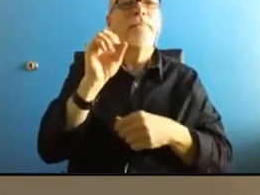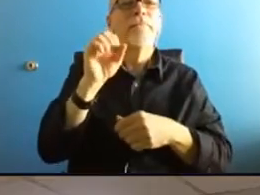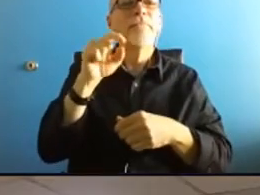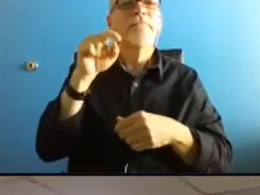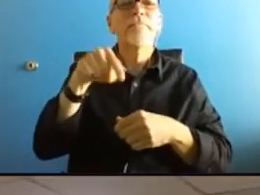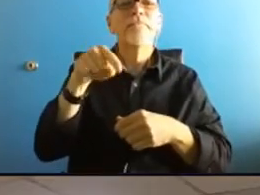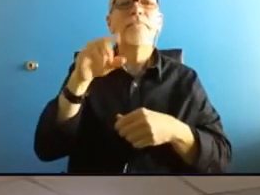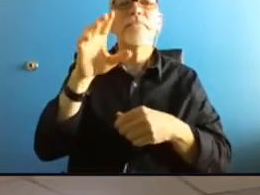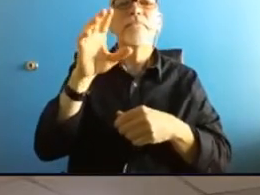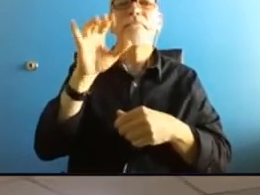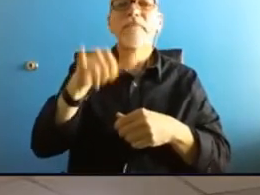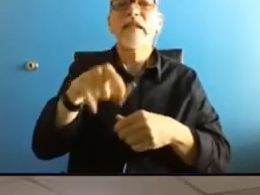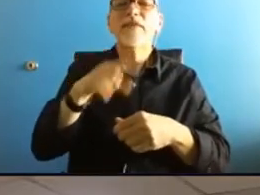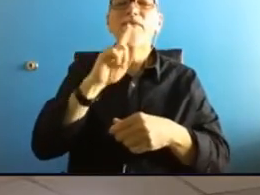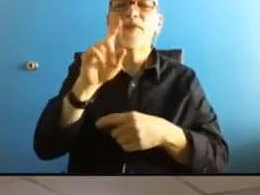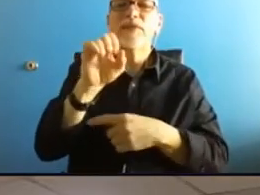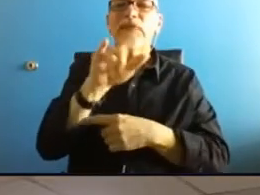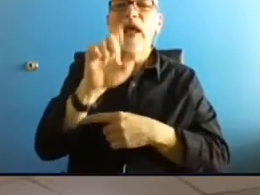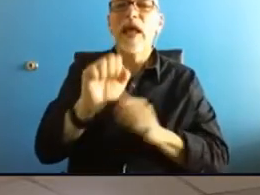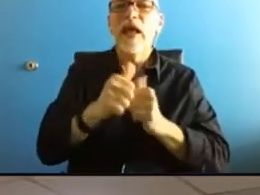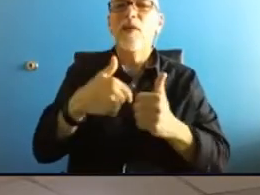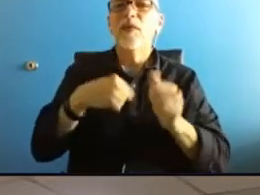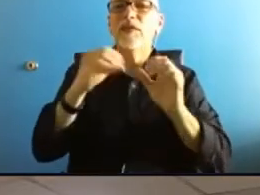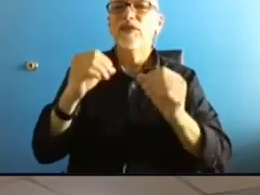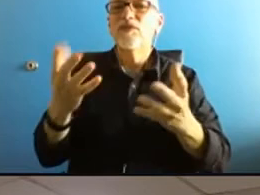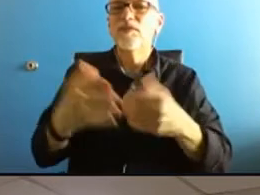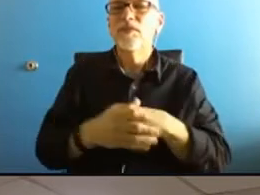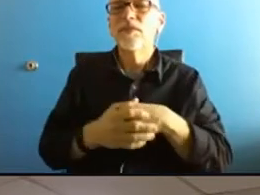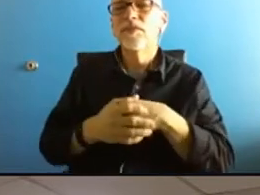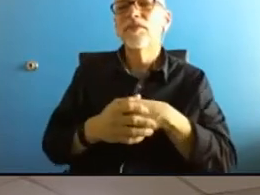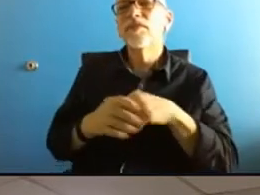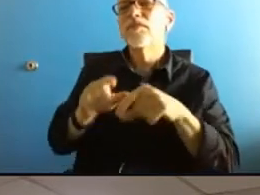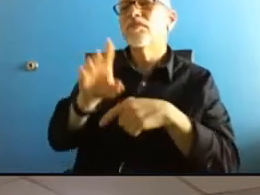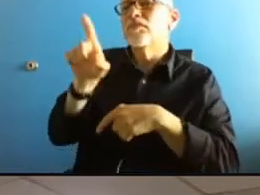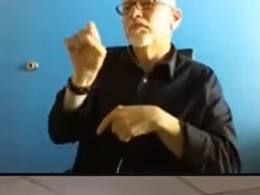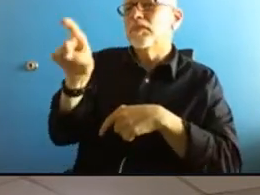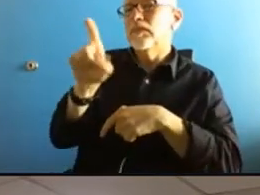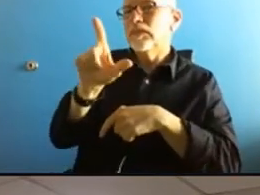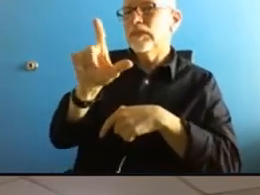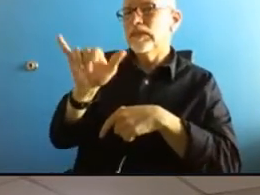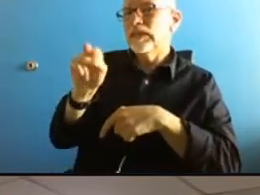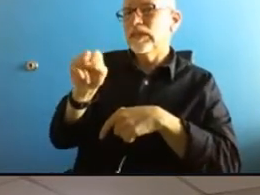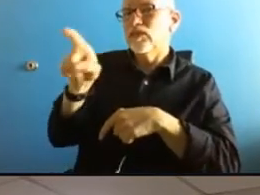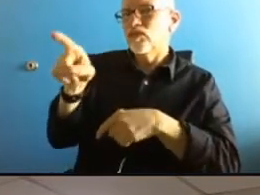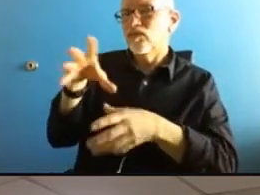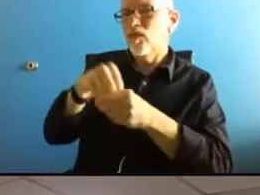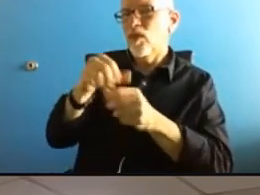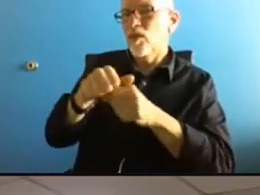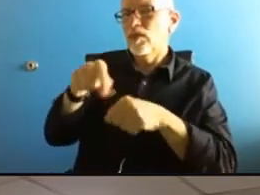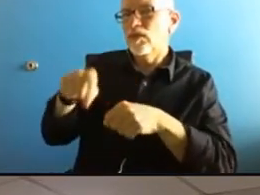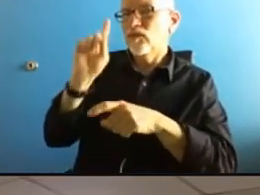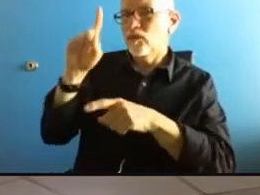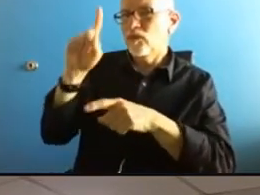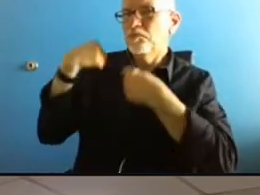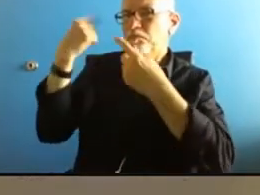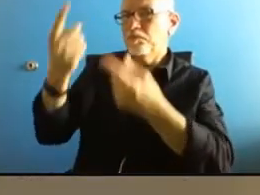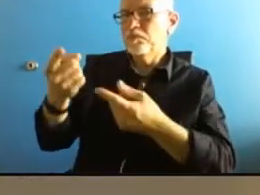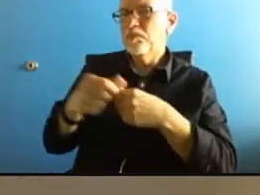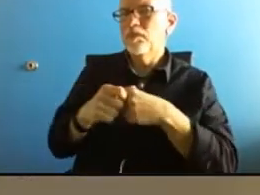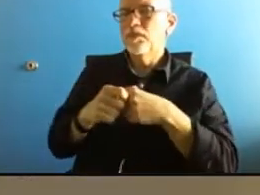style format. So, Lynn, you've been involved in this space for quite some time now, and